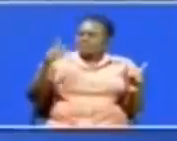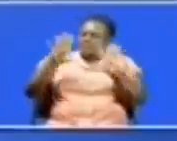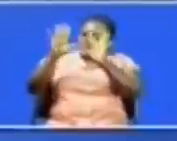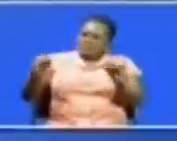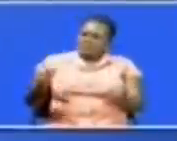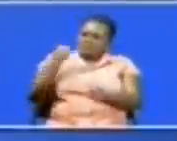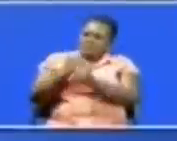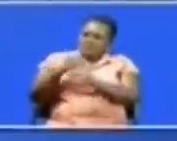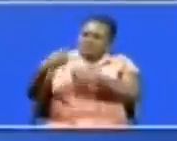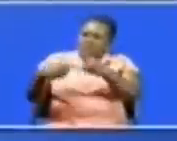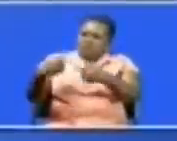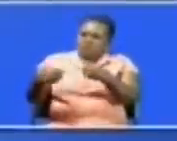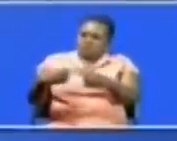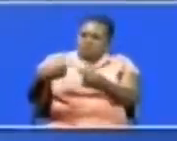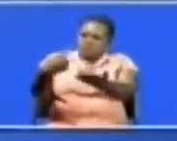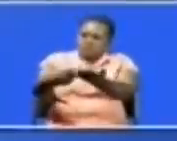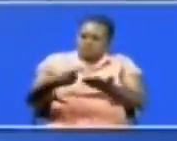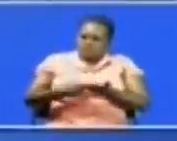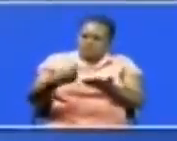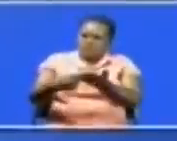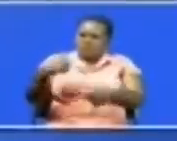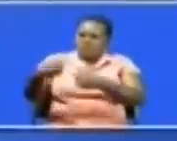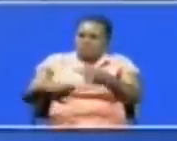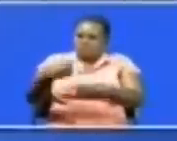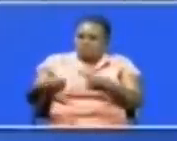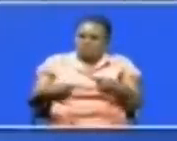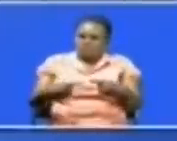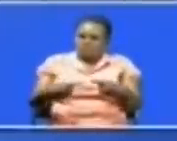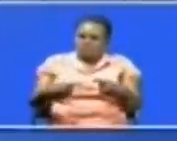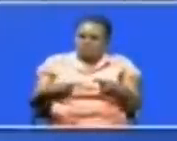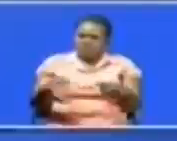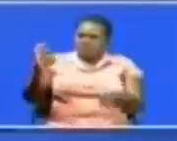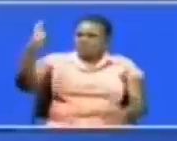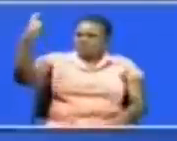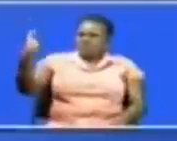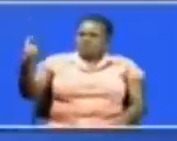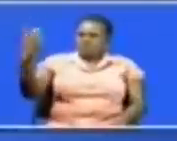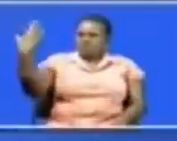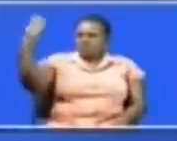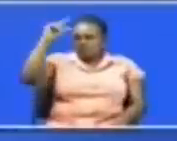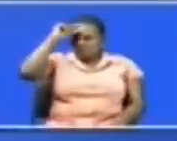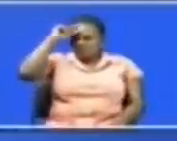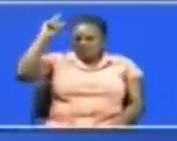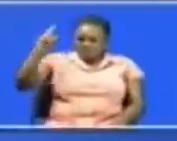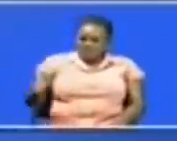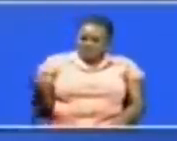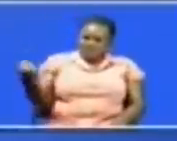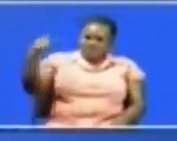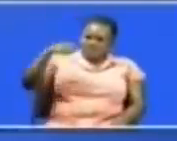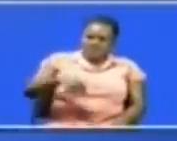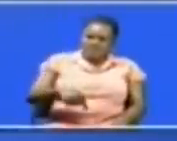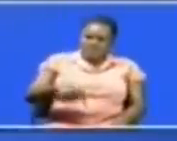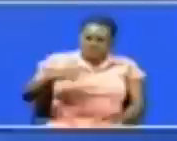making process is really a negotiating process where the executive arm of government must come